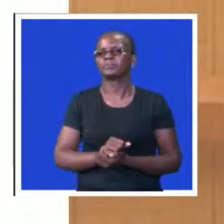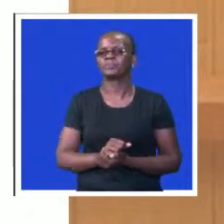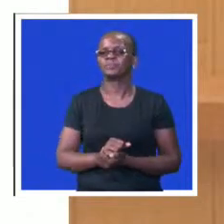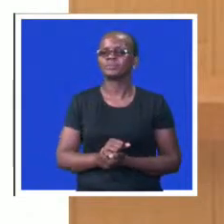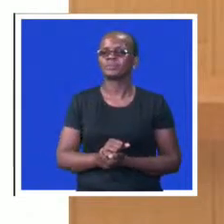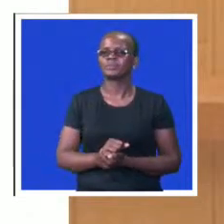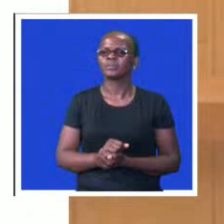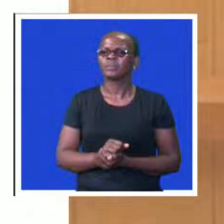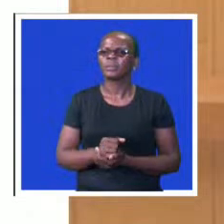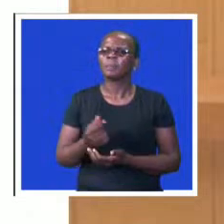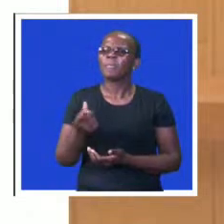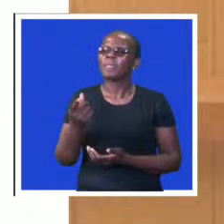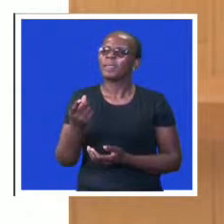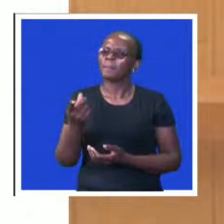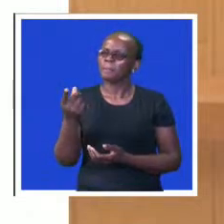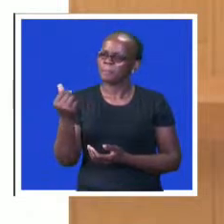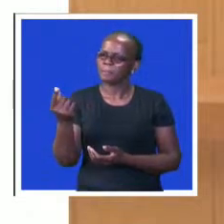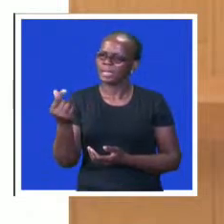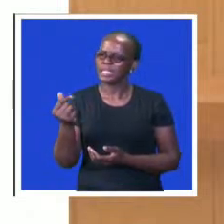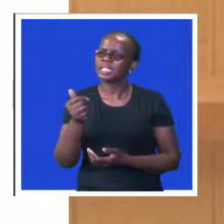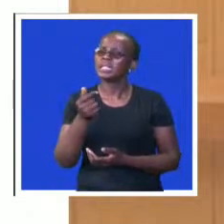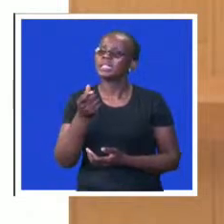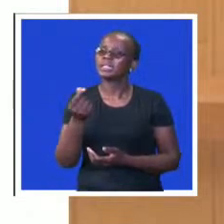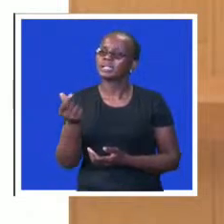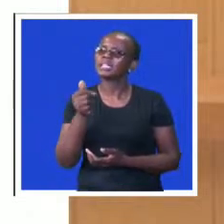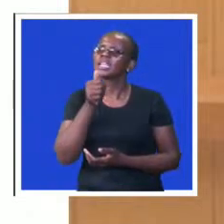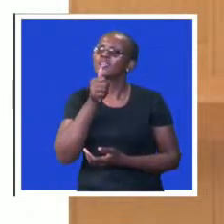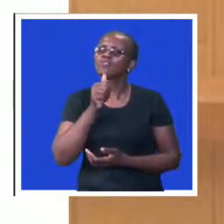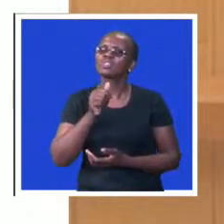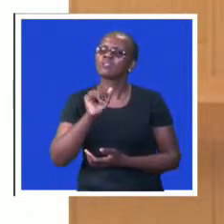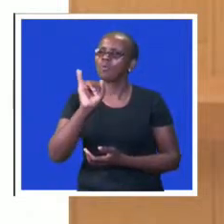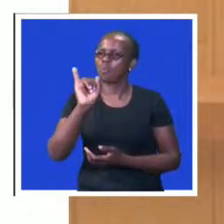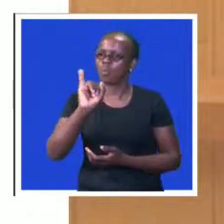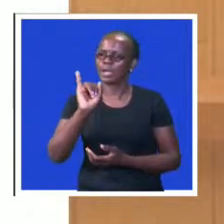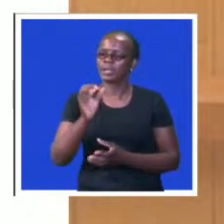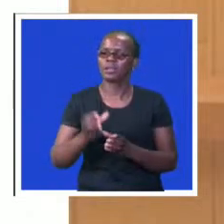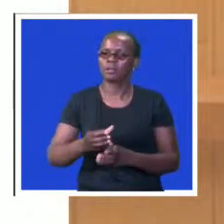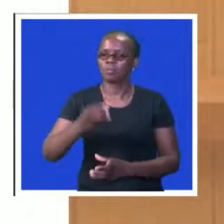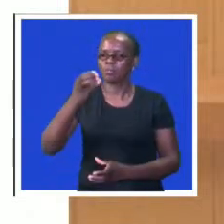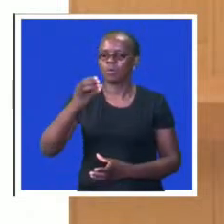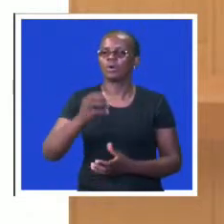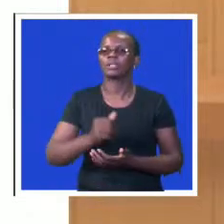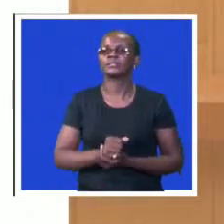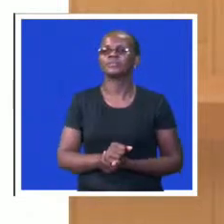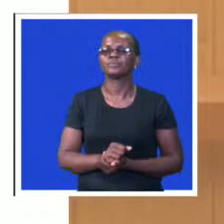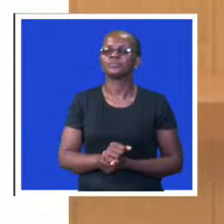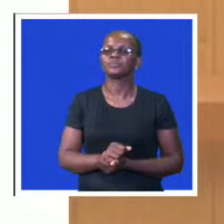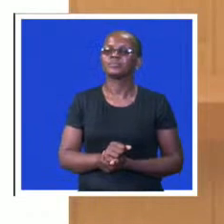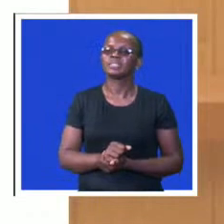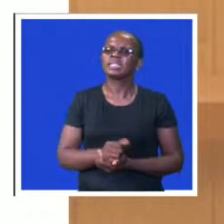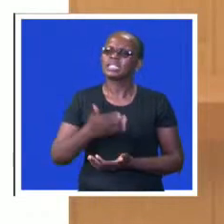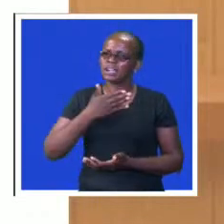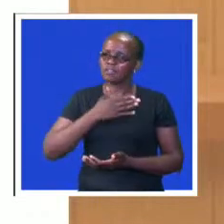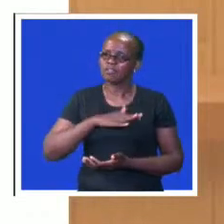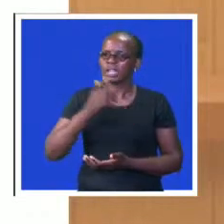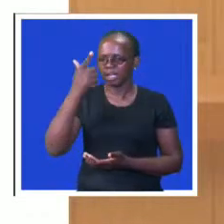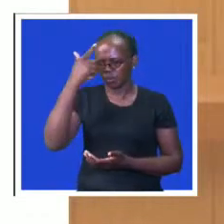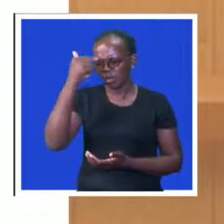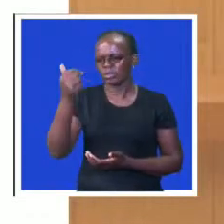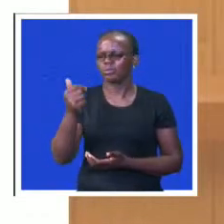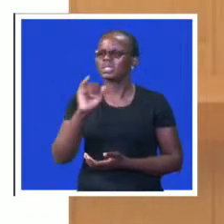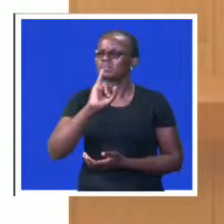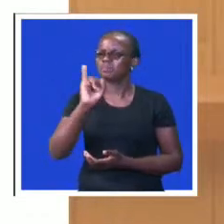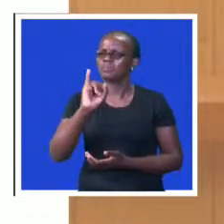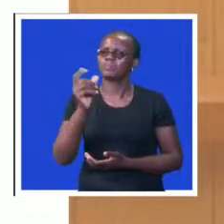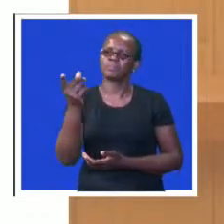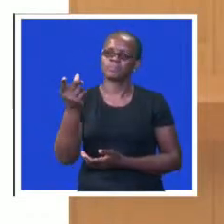much is the cost of 1 bottle of cough syrup? To find the cost of 1 bottle of